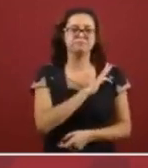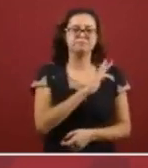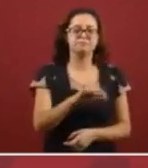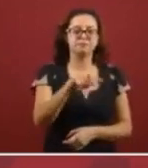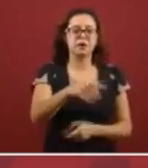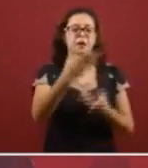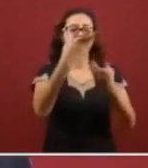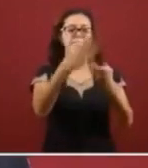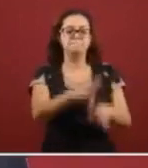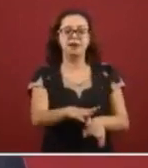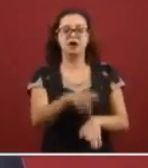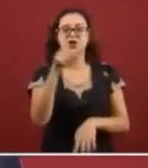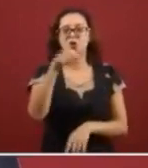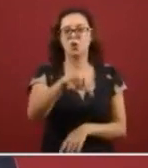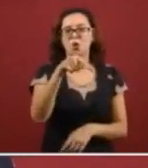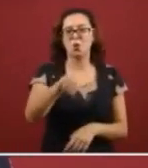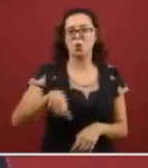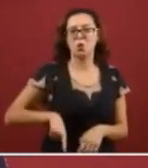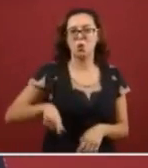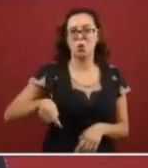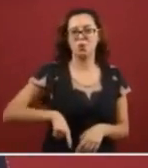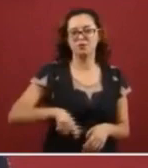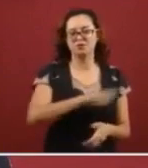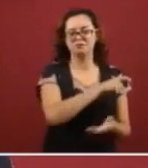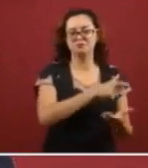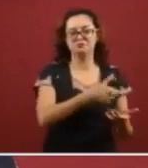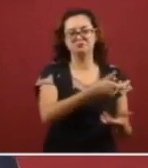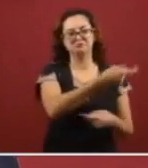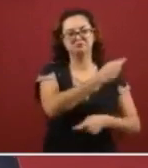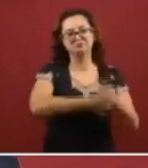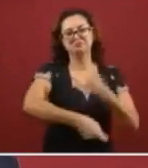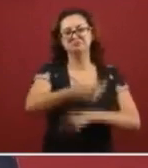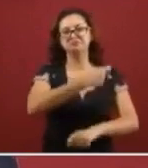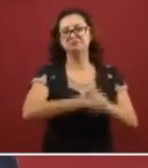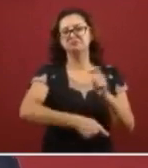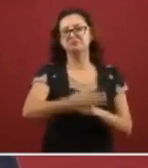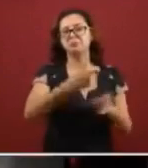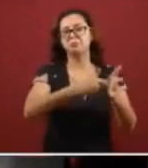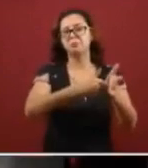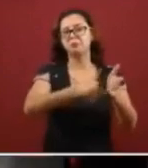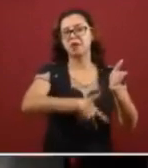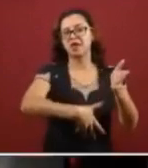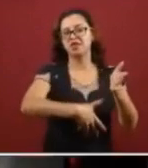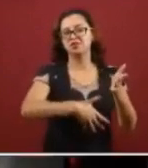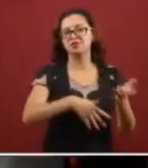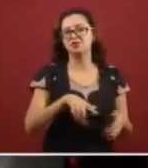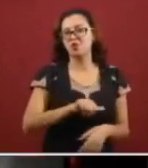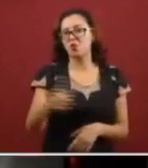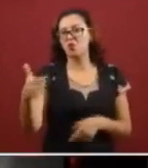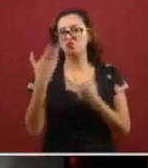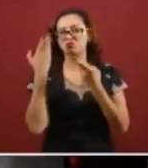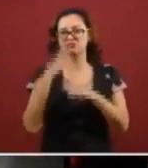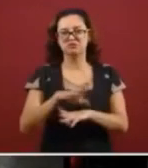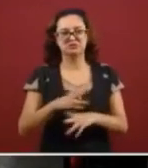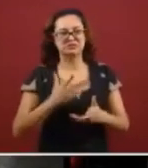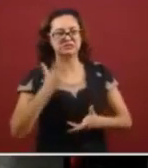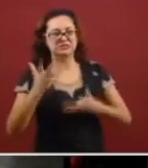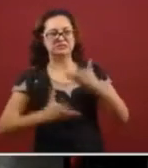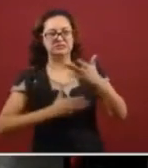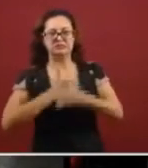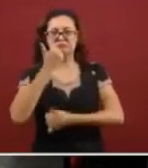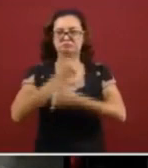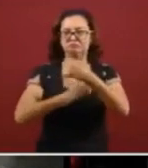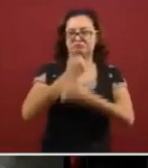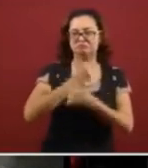there will be competing so that they can lower their commissions for the remittances. That's our plan